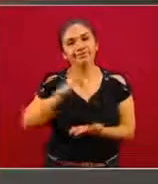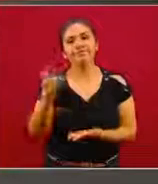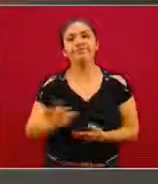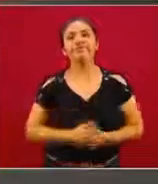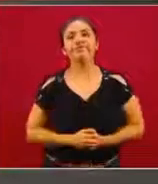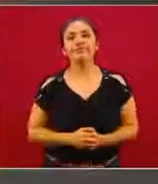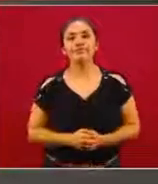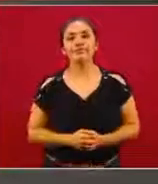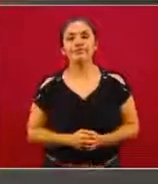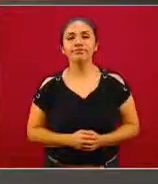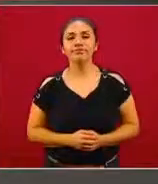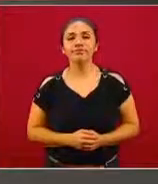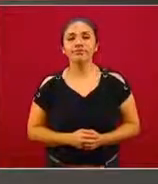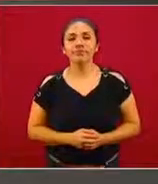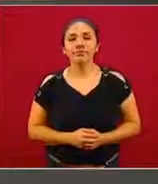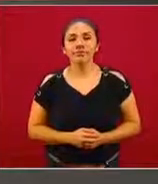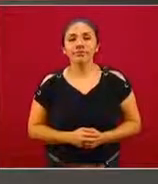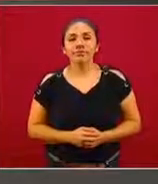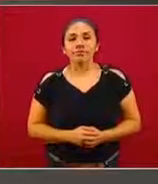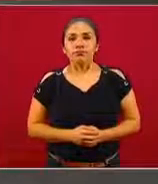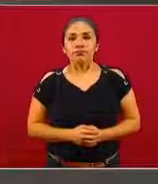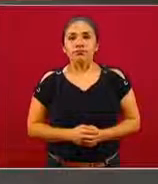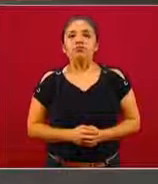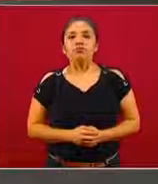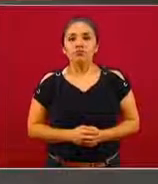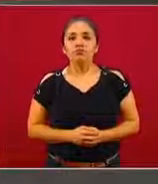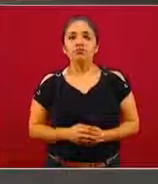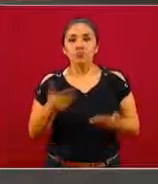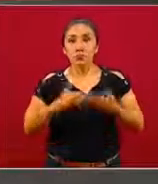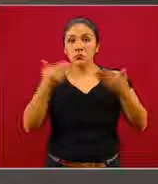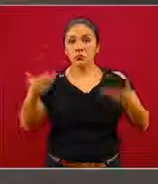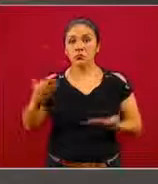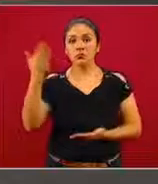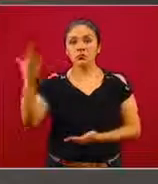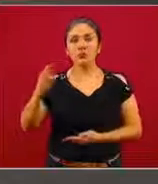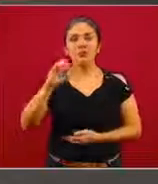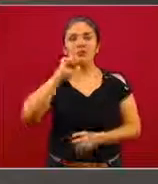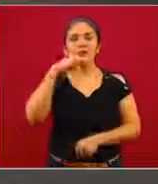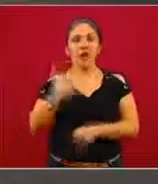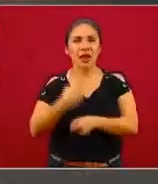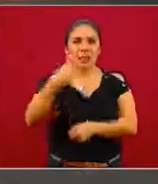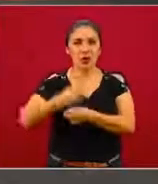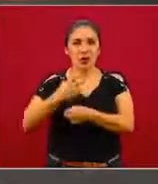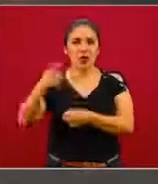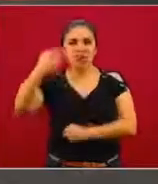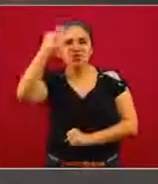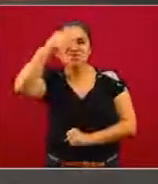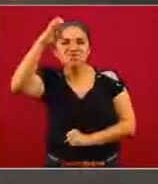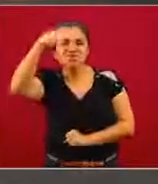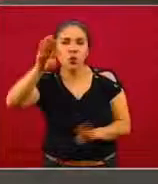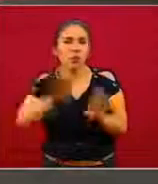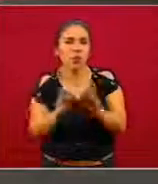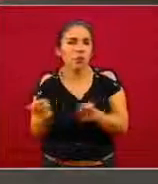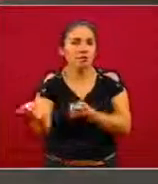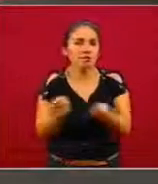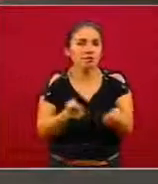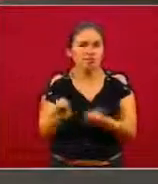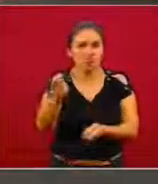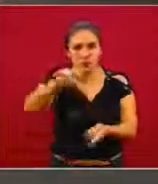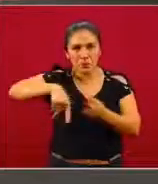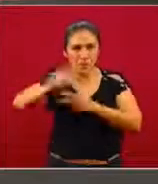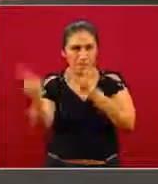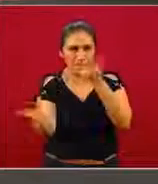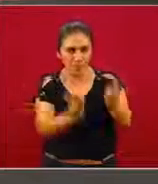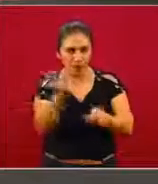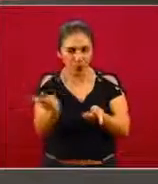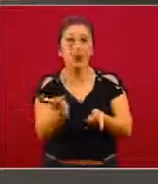children. Thank you so much. Thank you, Kristen. So now we're going to pass the floor to the Deputy Secretary, who can talk,